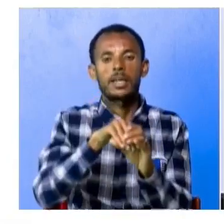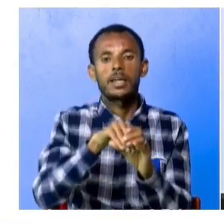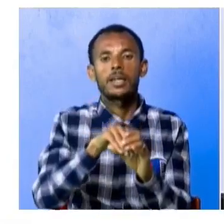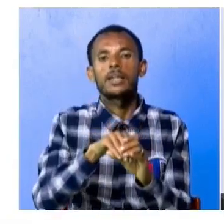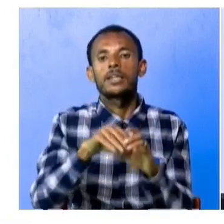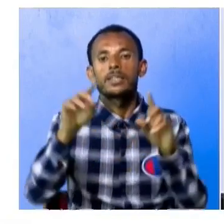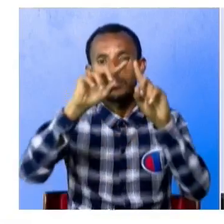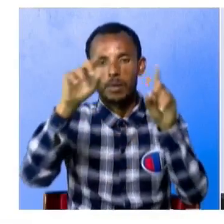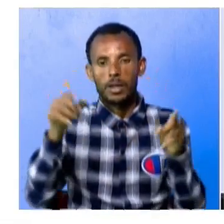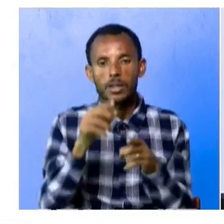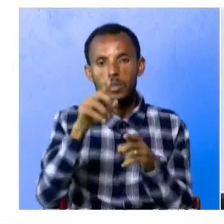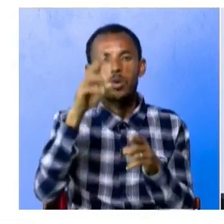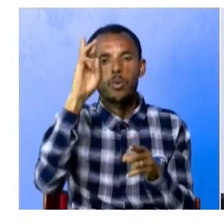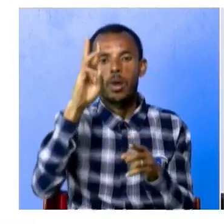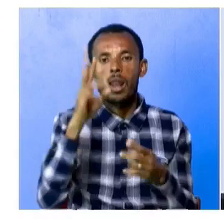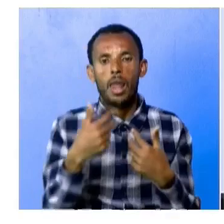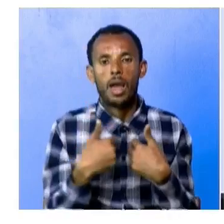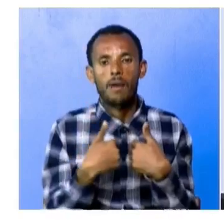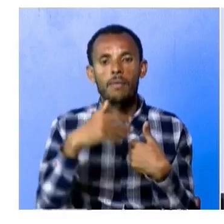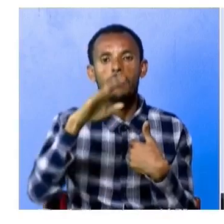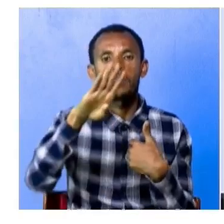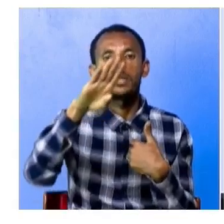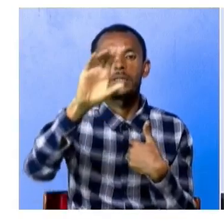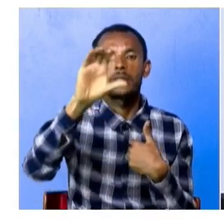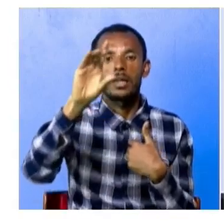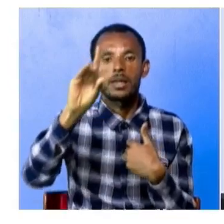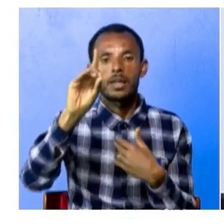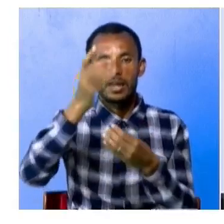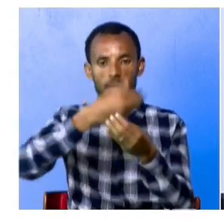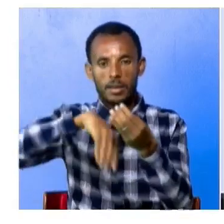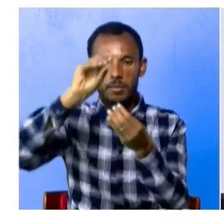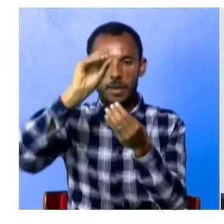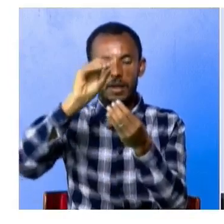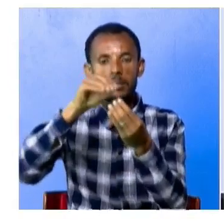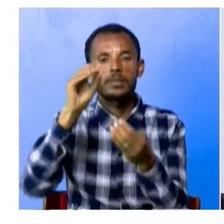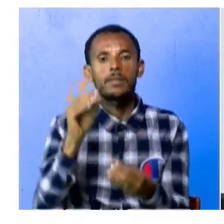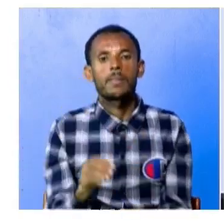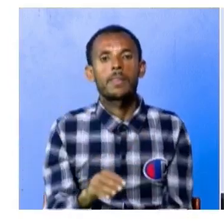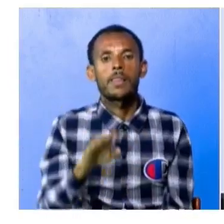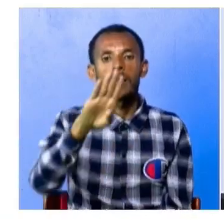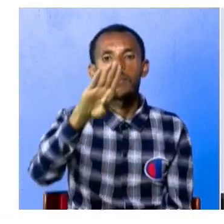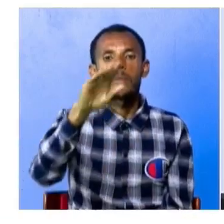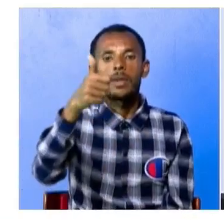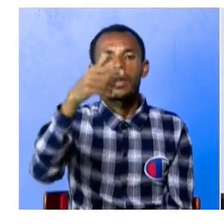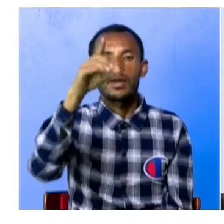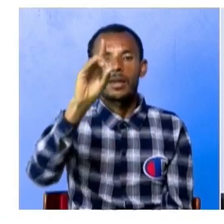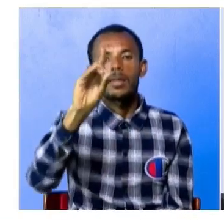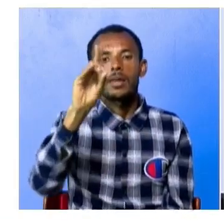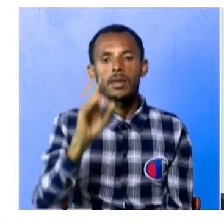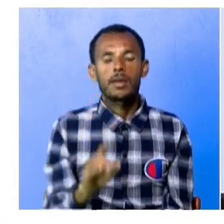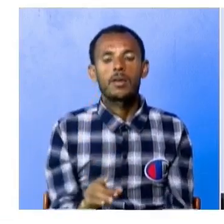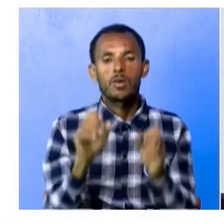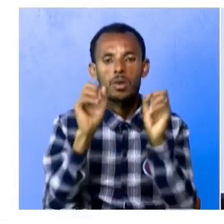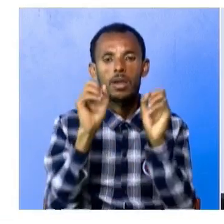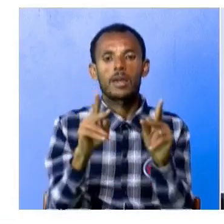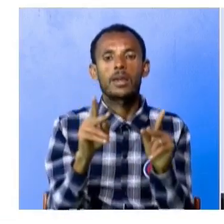bracket, you will have BCD plus BAD,